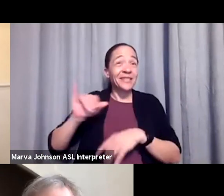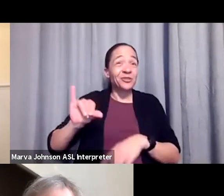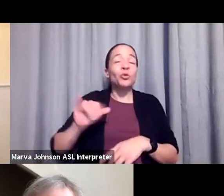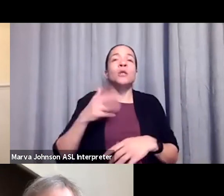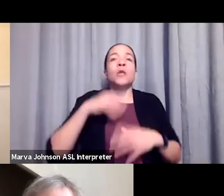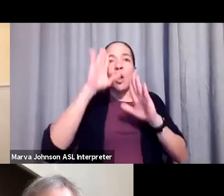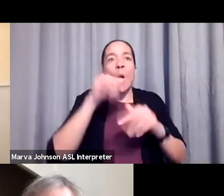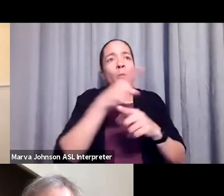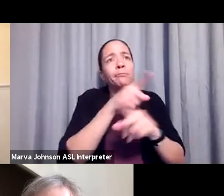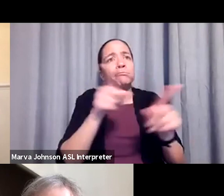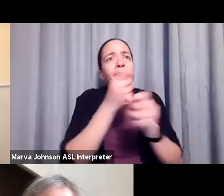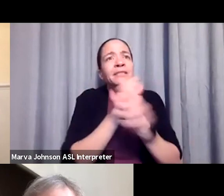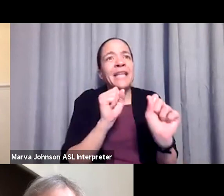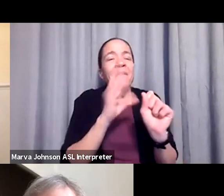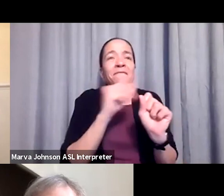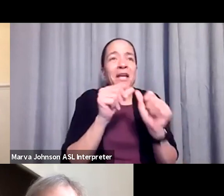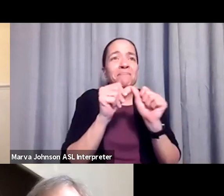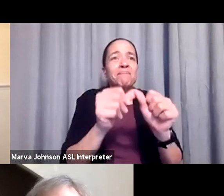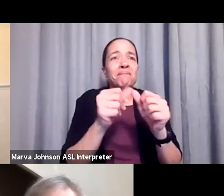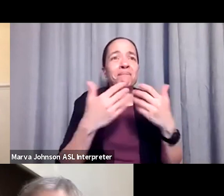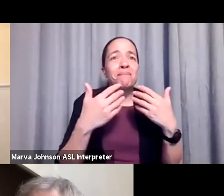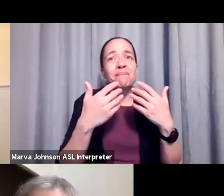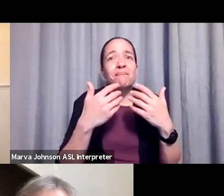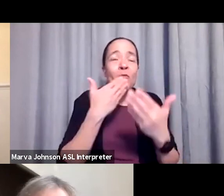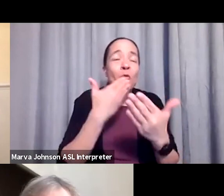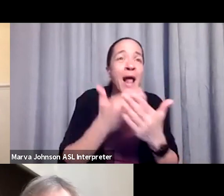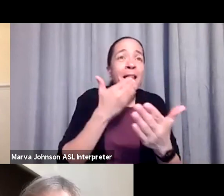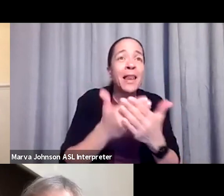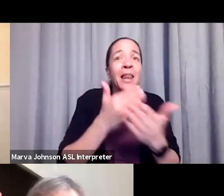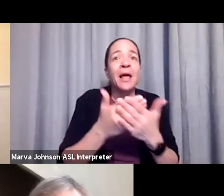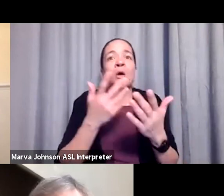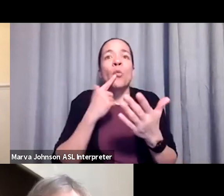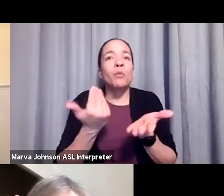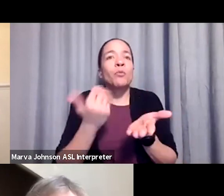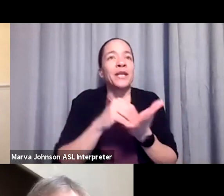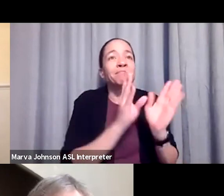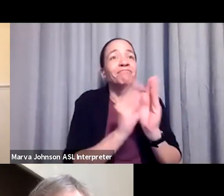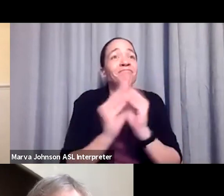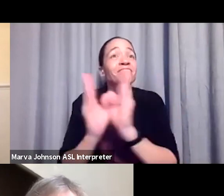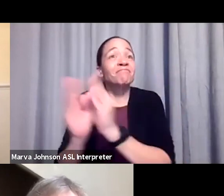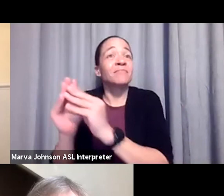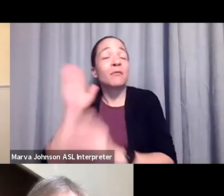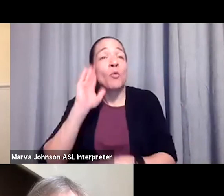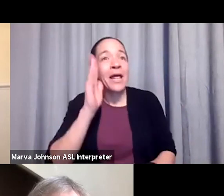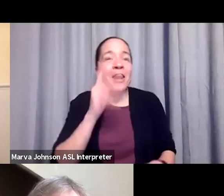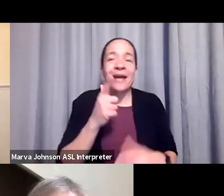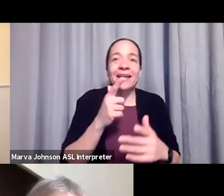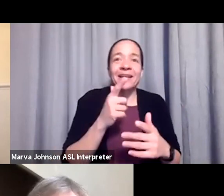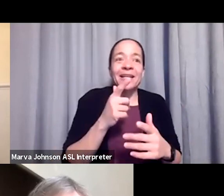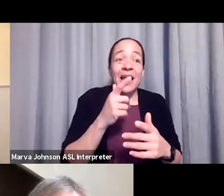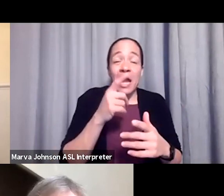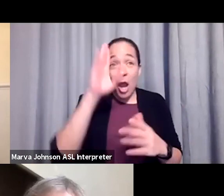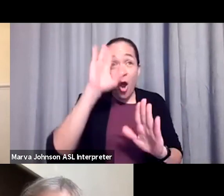with another series of webinars this year. In the meantime, again, just be safe and well. Hopefully you're in line for a shot. If